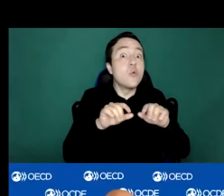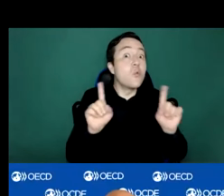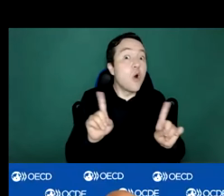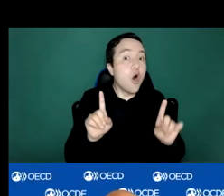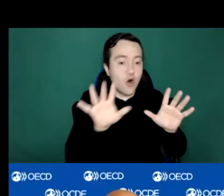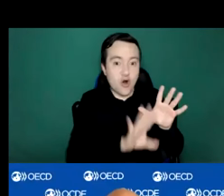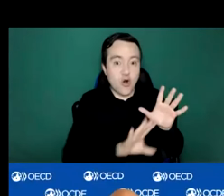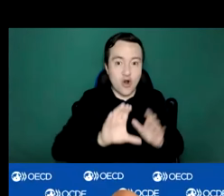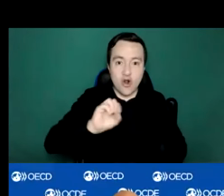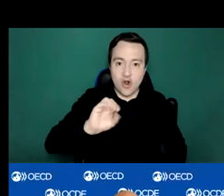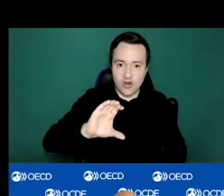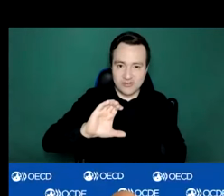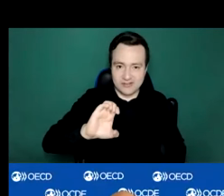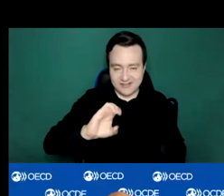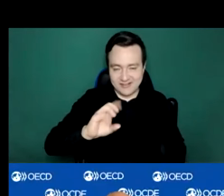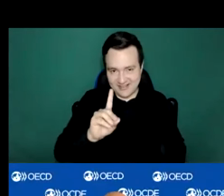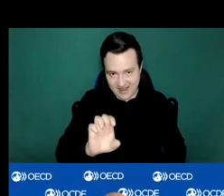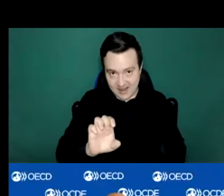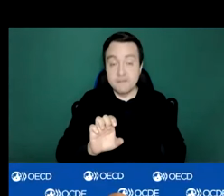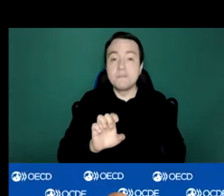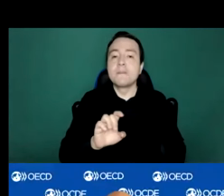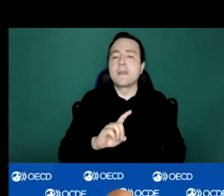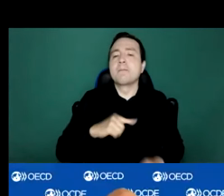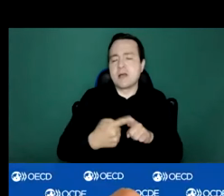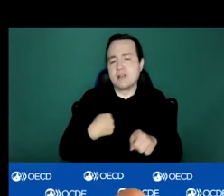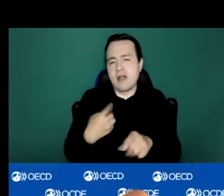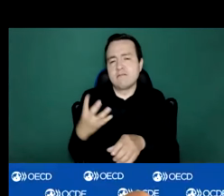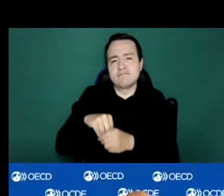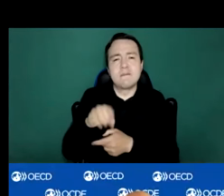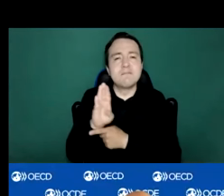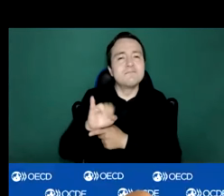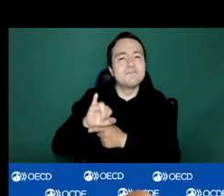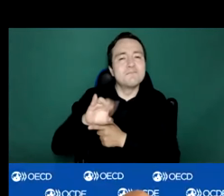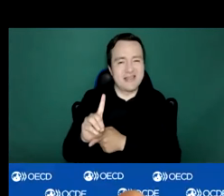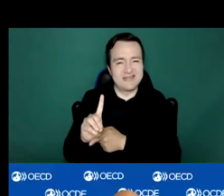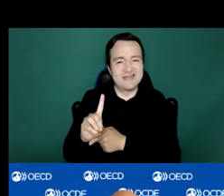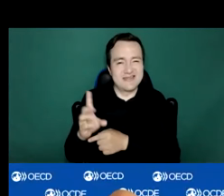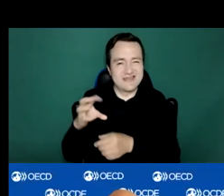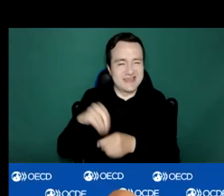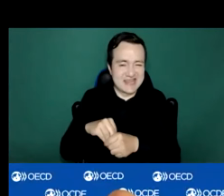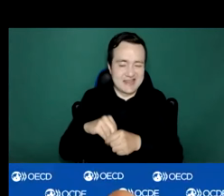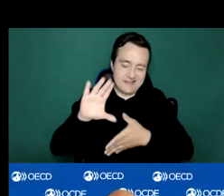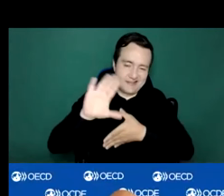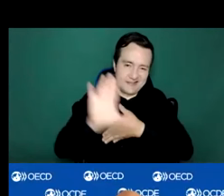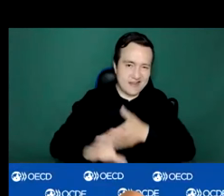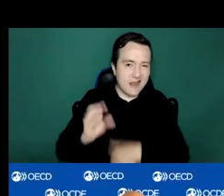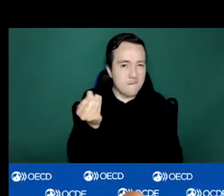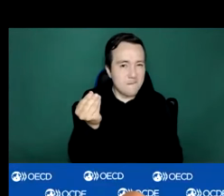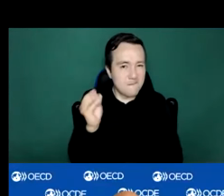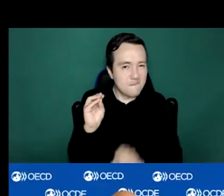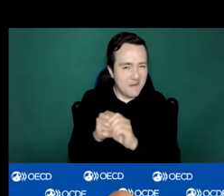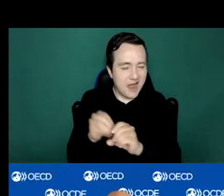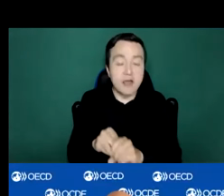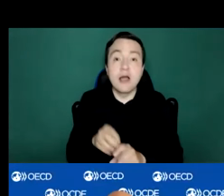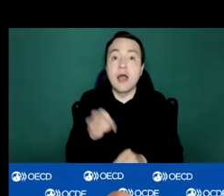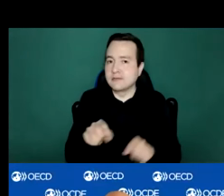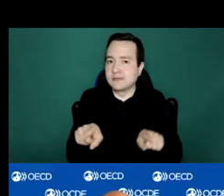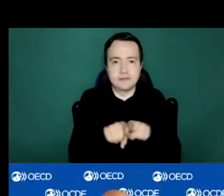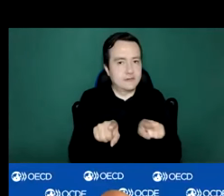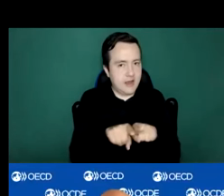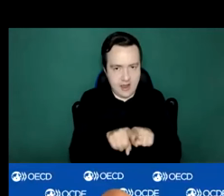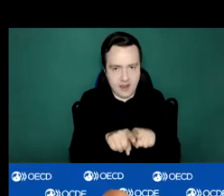replicated that same survey for 6 countries in Latin America and the Caribbean. So that's a strong focus on primary care. But I think